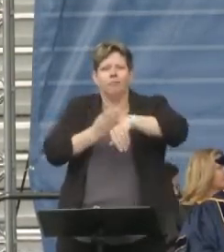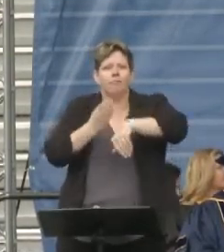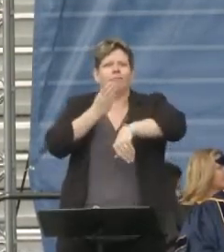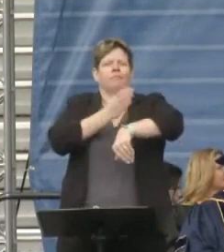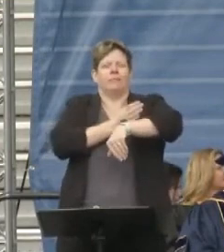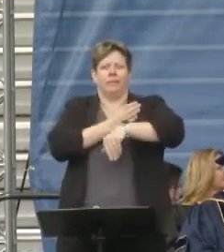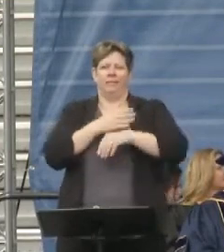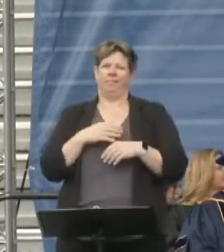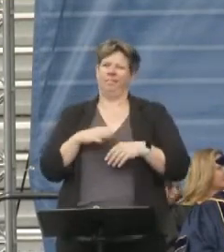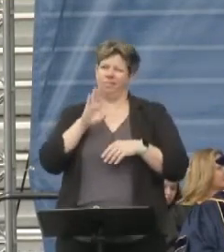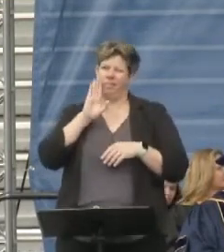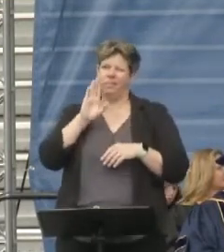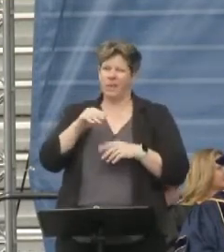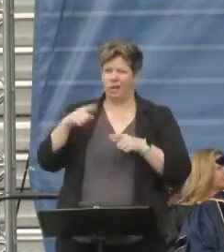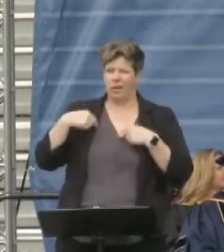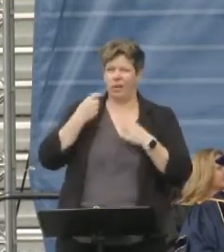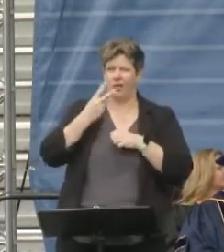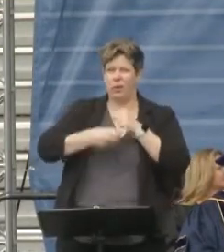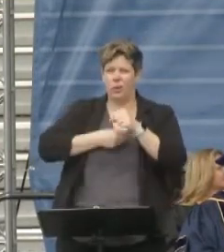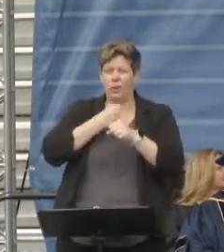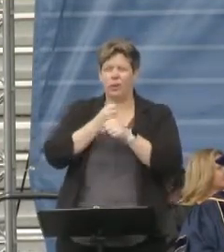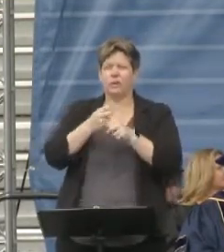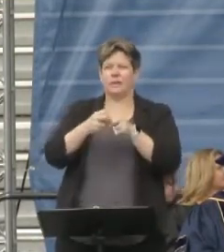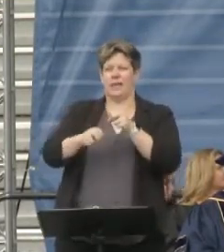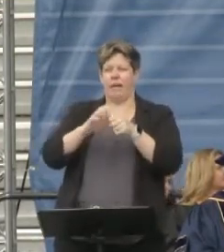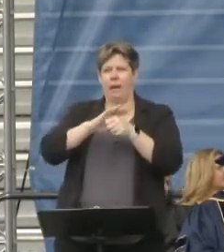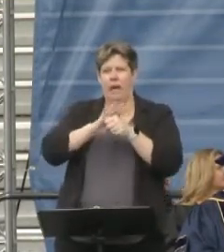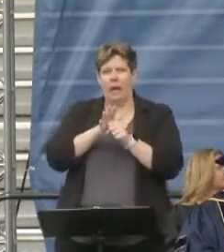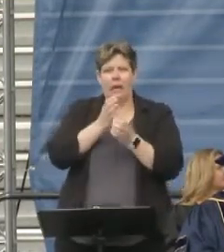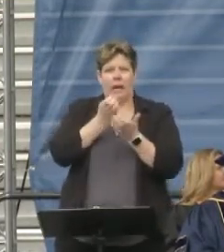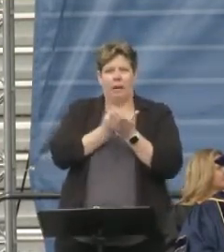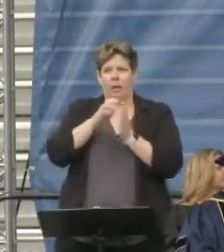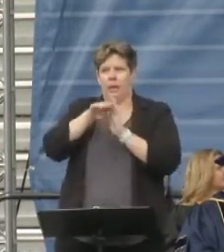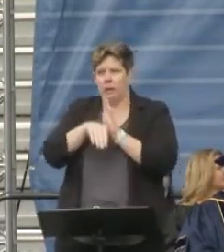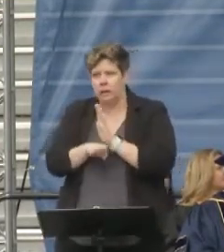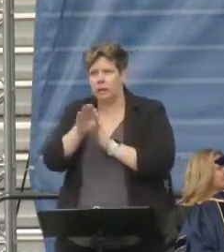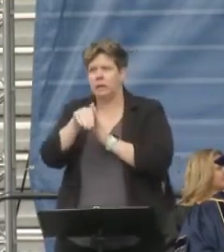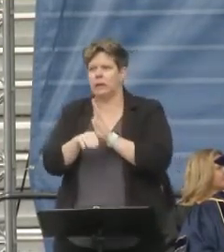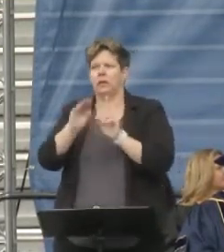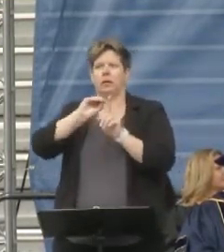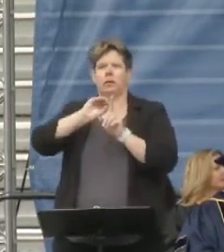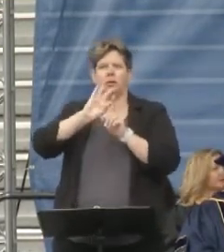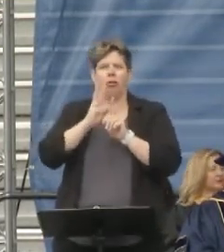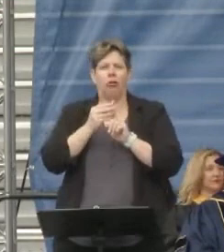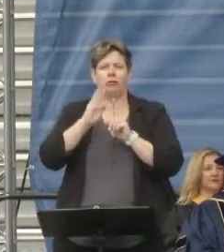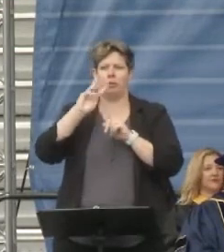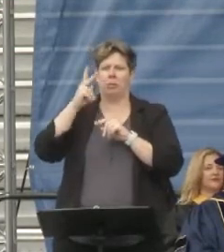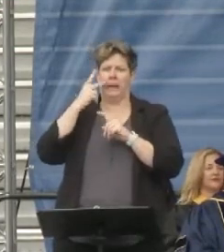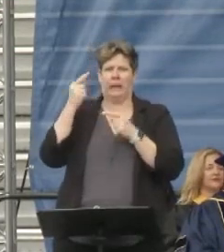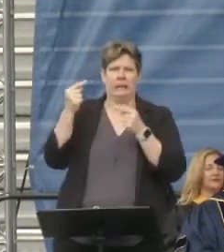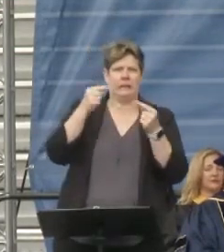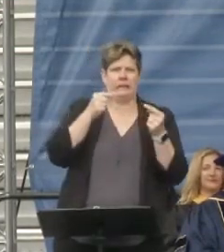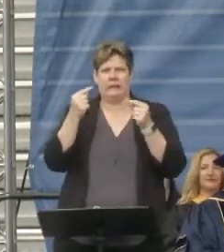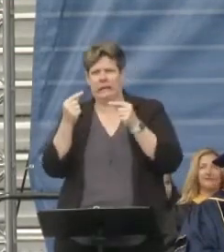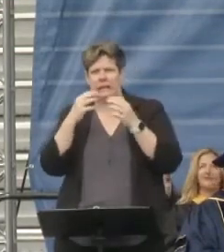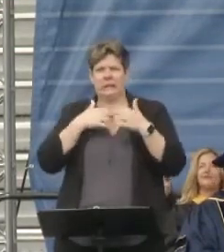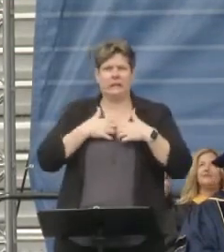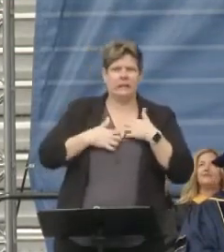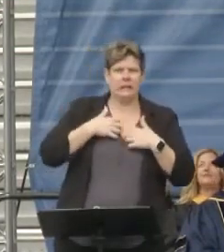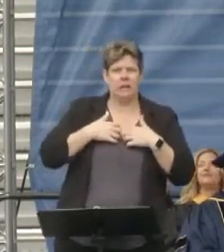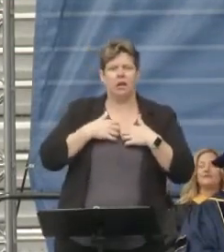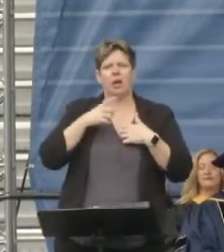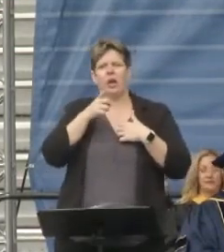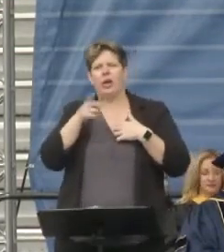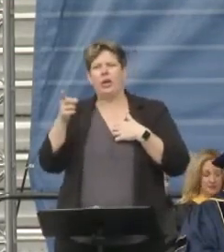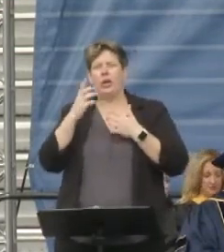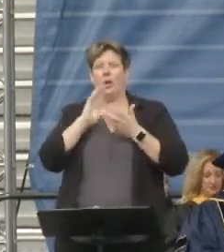years haven't been easy. The pandemic, economic challenges, cultural and political strife. The world into which you